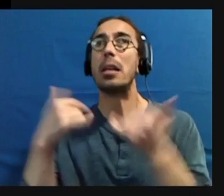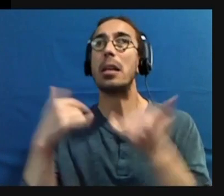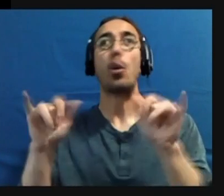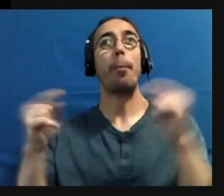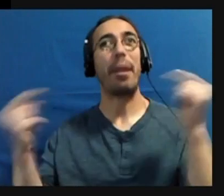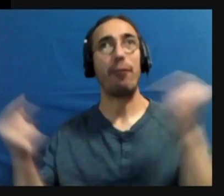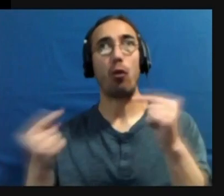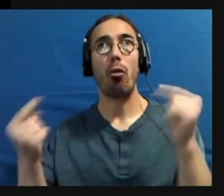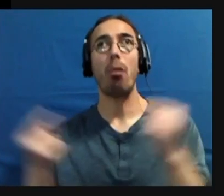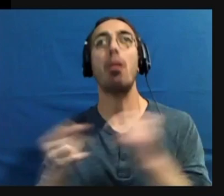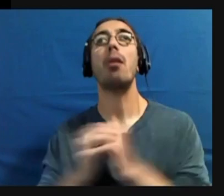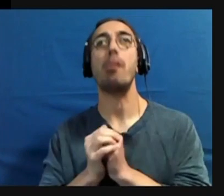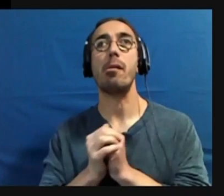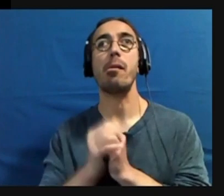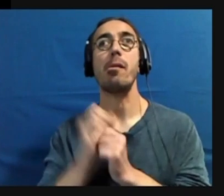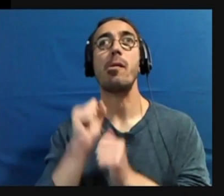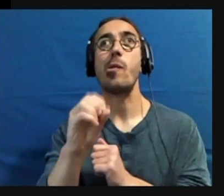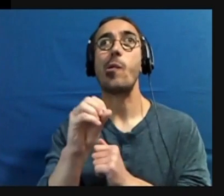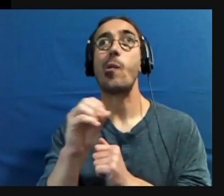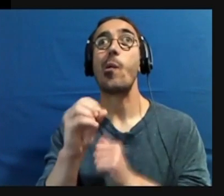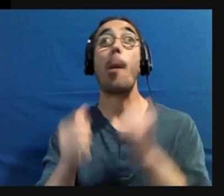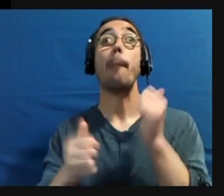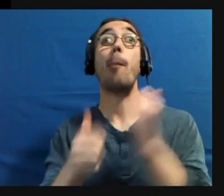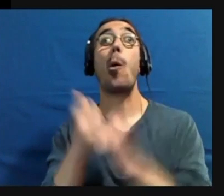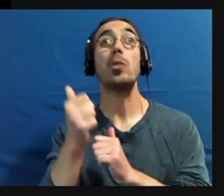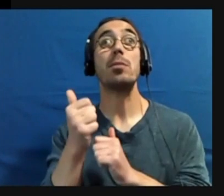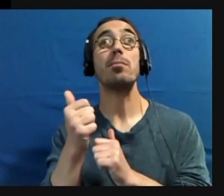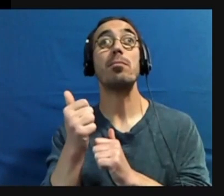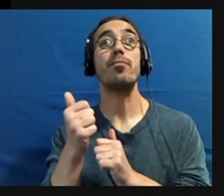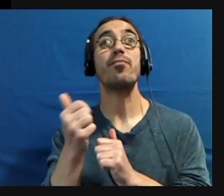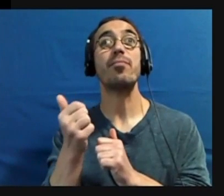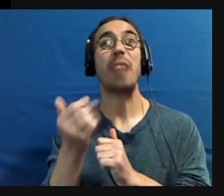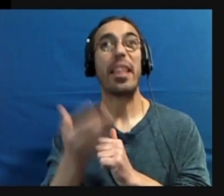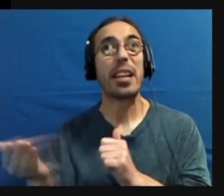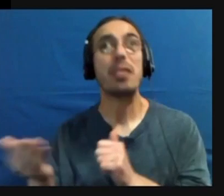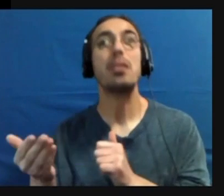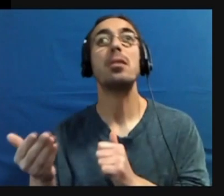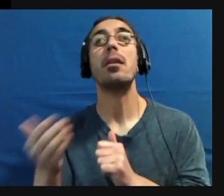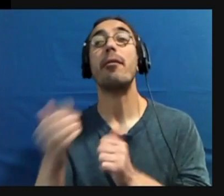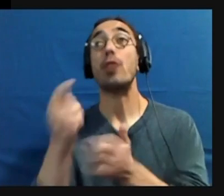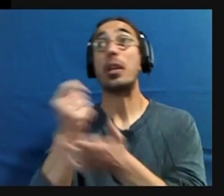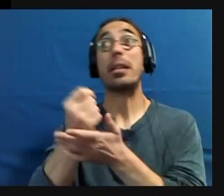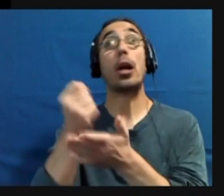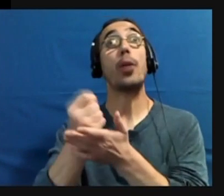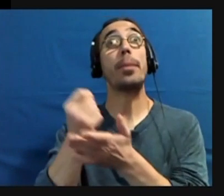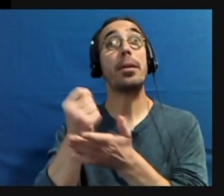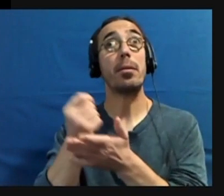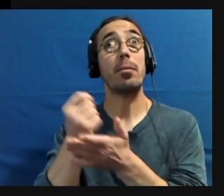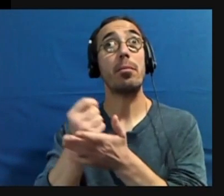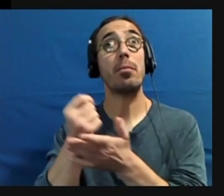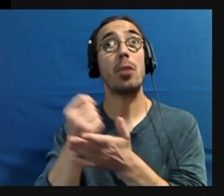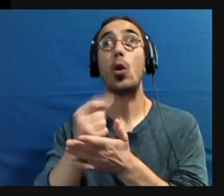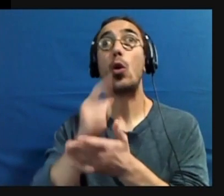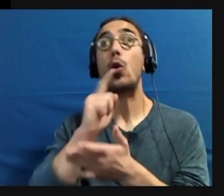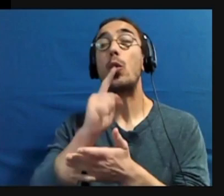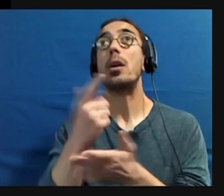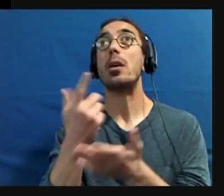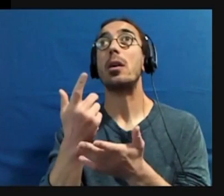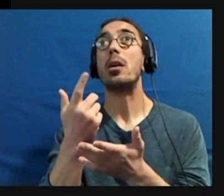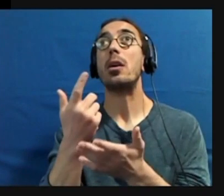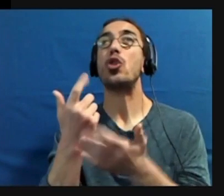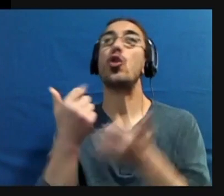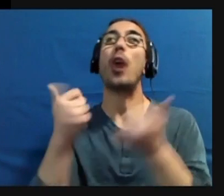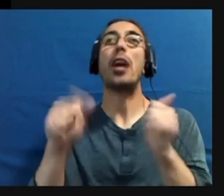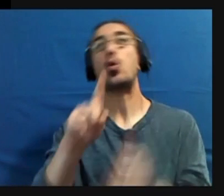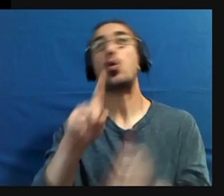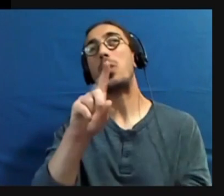So most of these things, most of these kinds of therapies that you're talking about are really looking to desensitize,